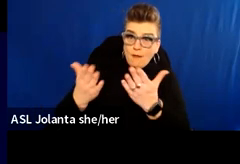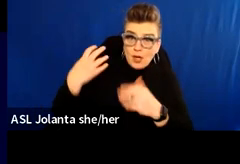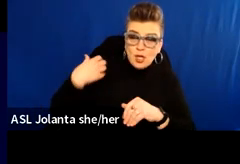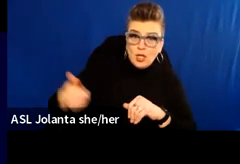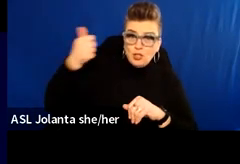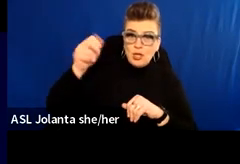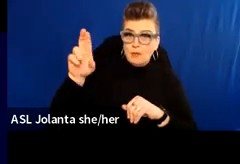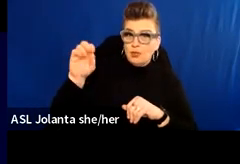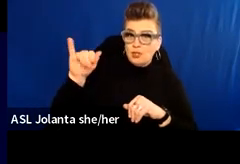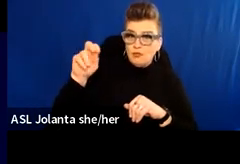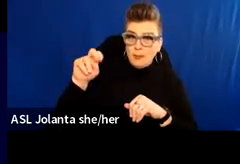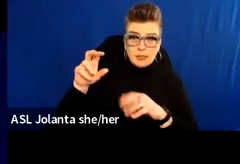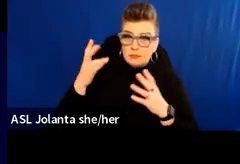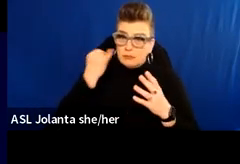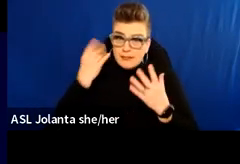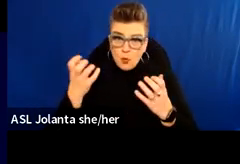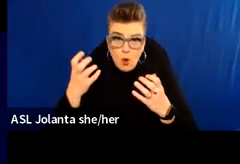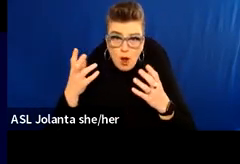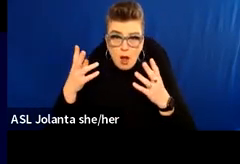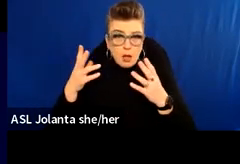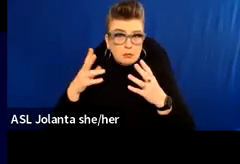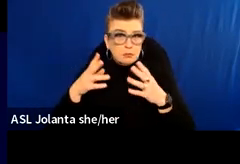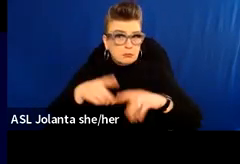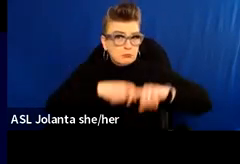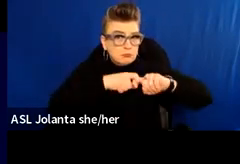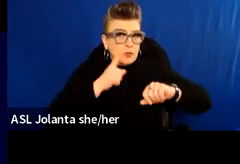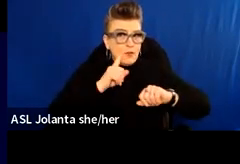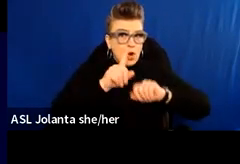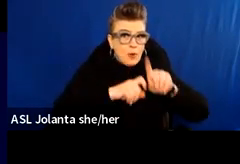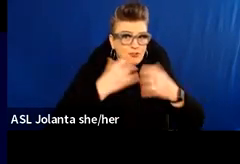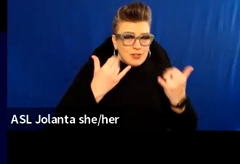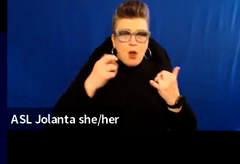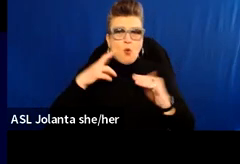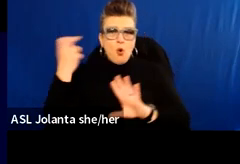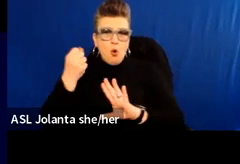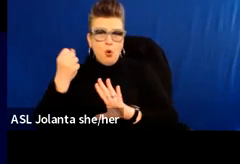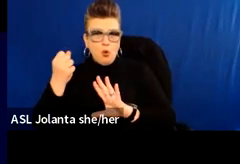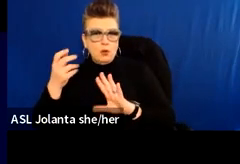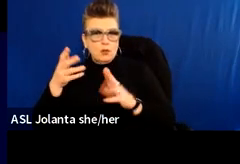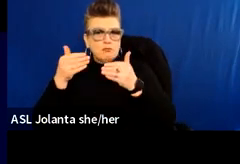for or to this next uh this next piece of the presentation